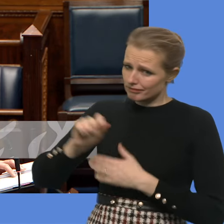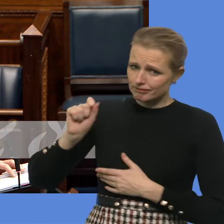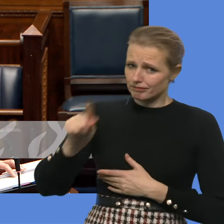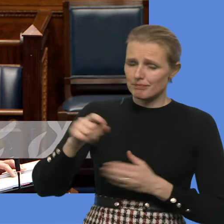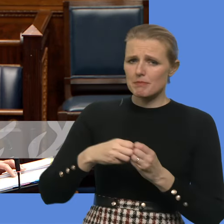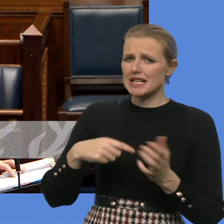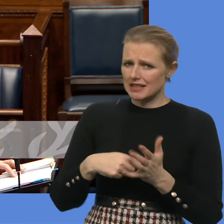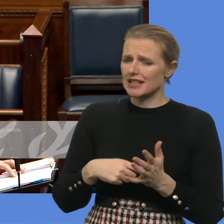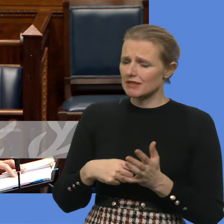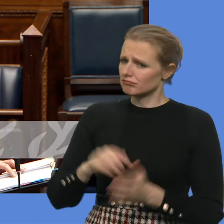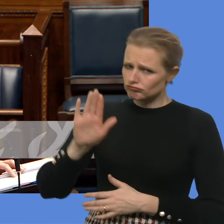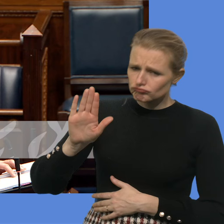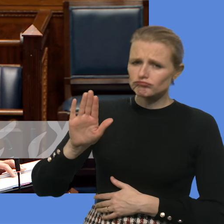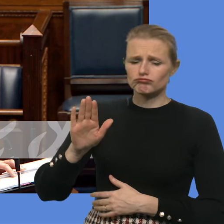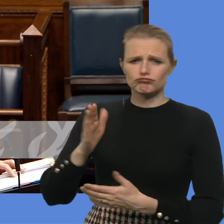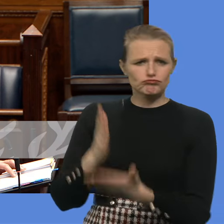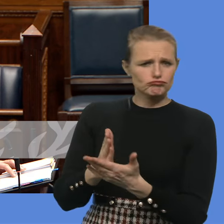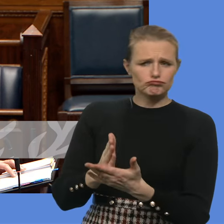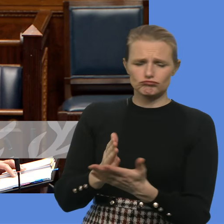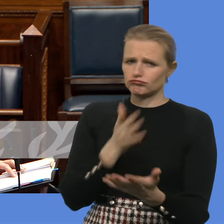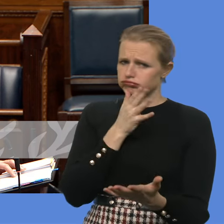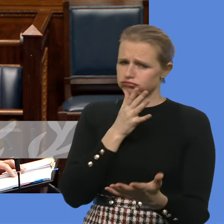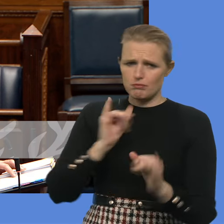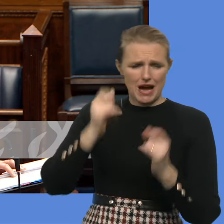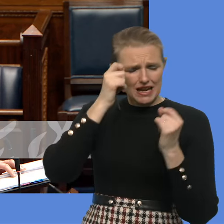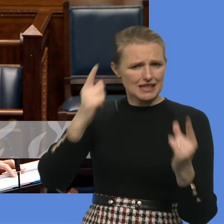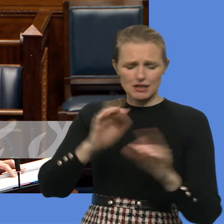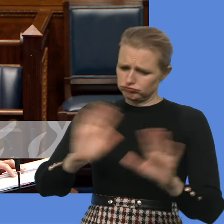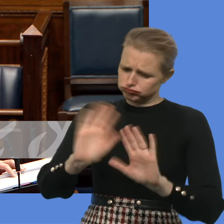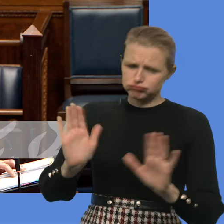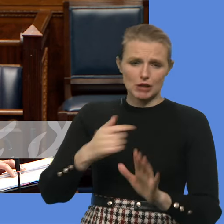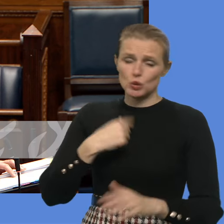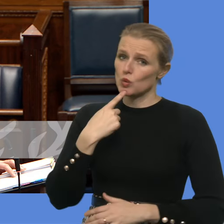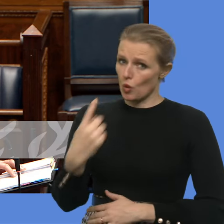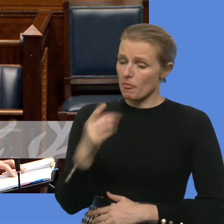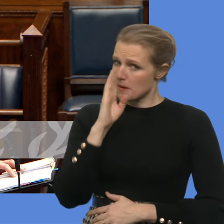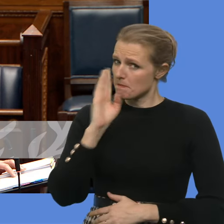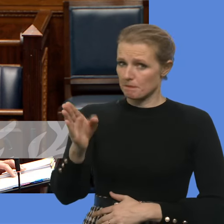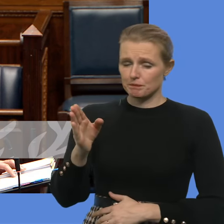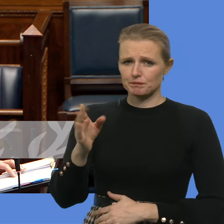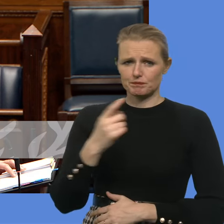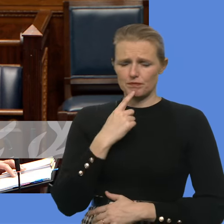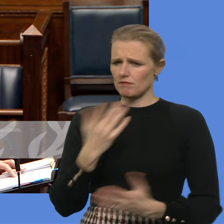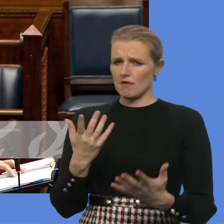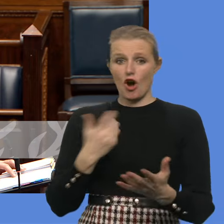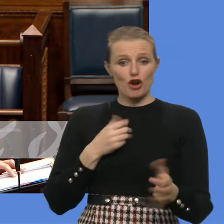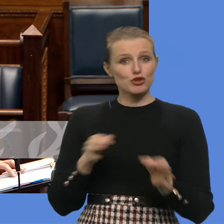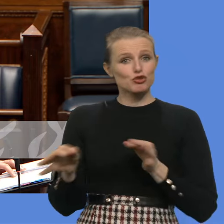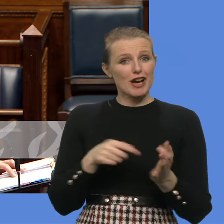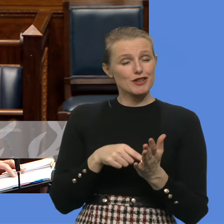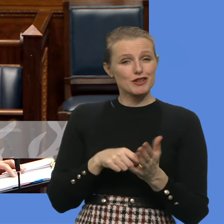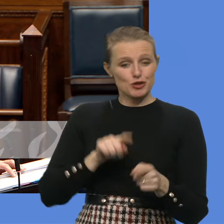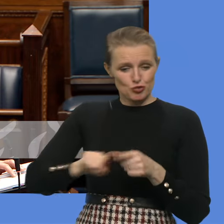advise them that this was a very, very bad idea, and that this very much cut across the strategy we have of trying to